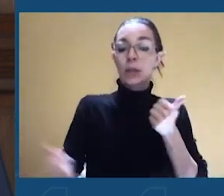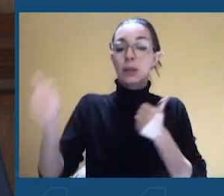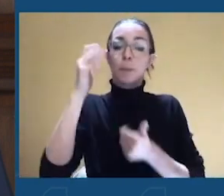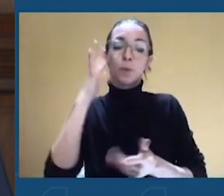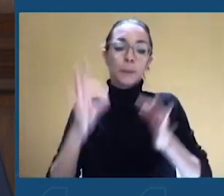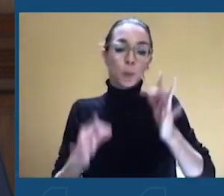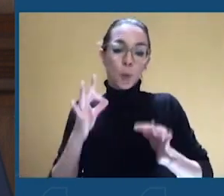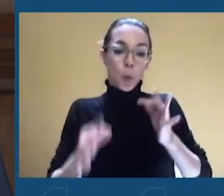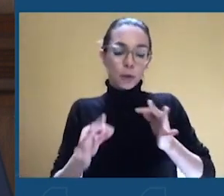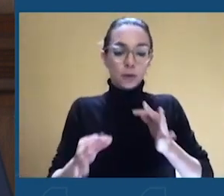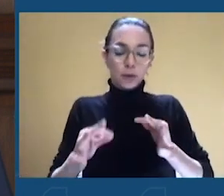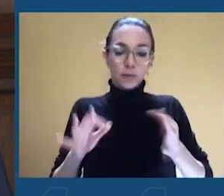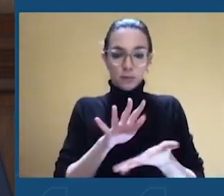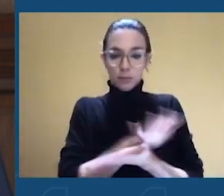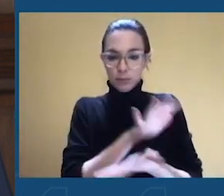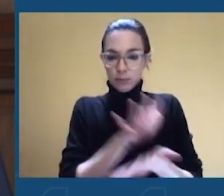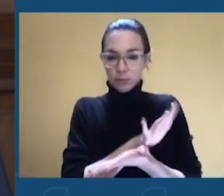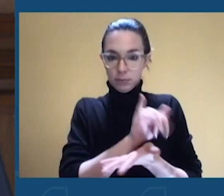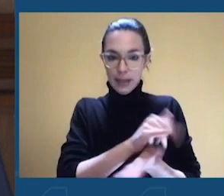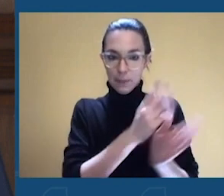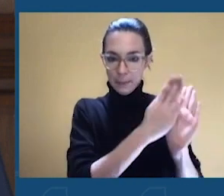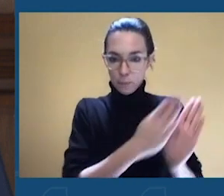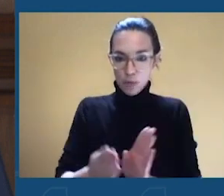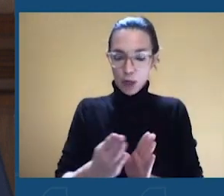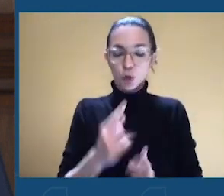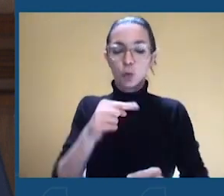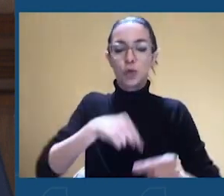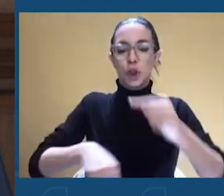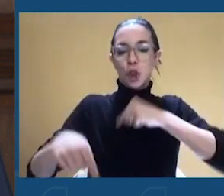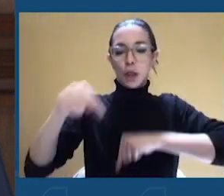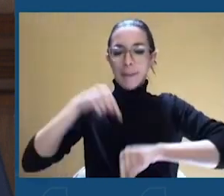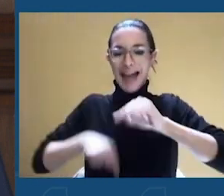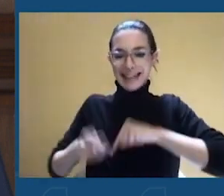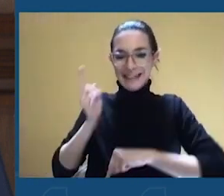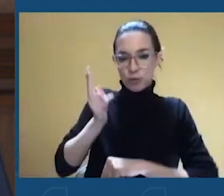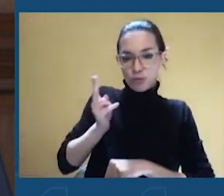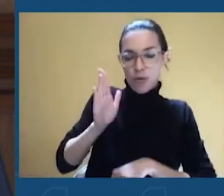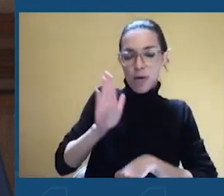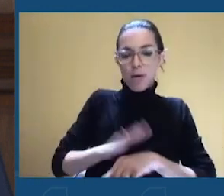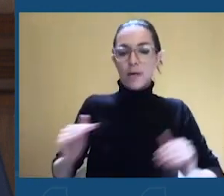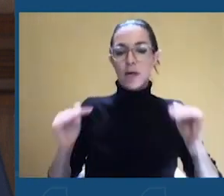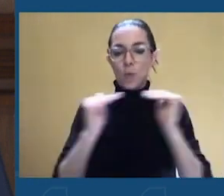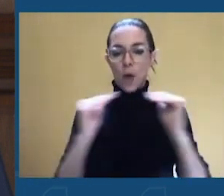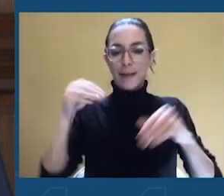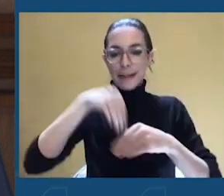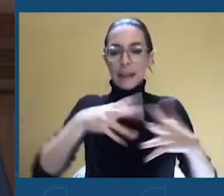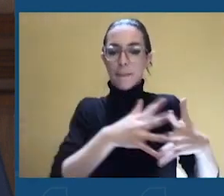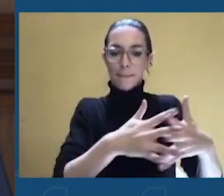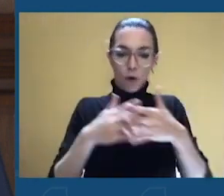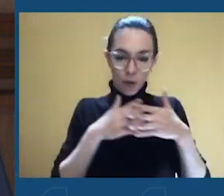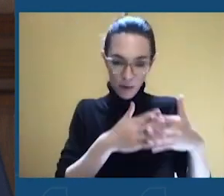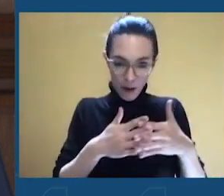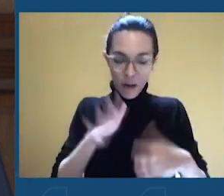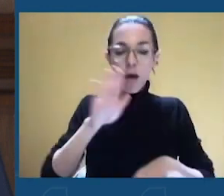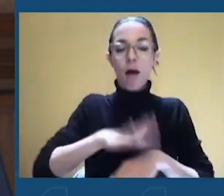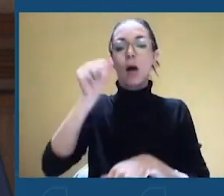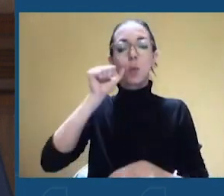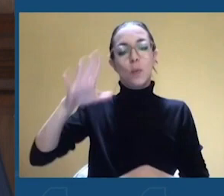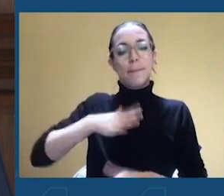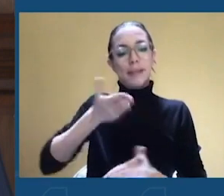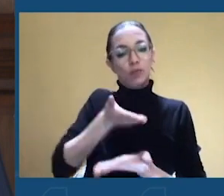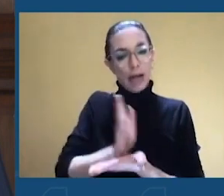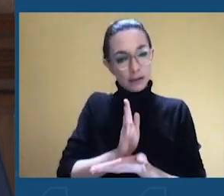prepared to turn back the clock on equality in America, on women's rights,